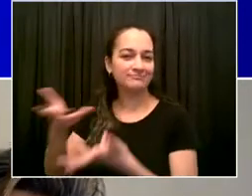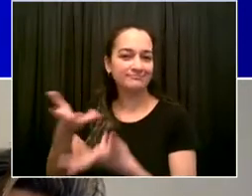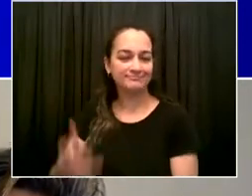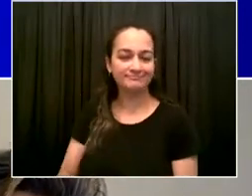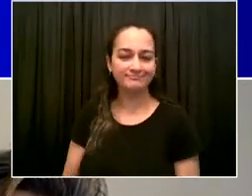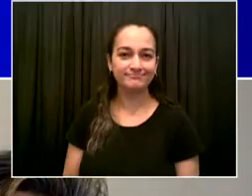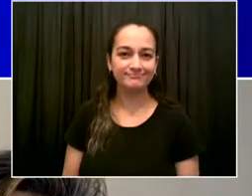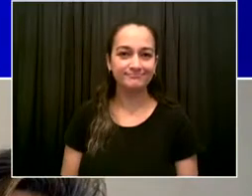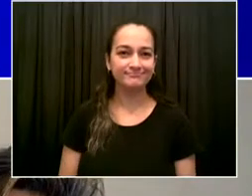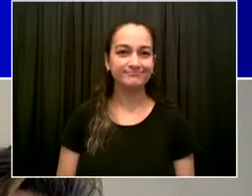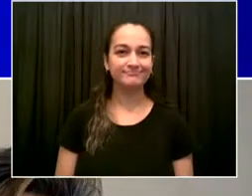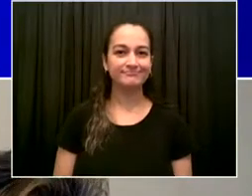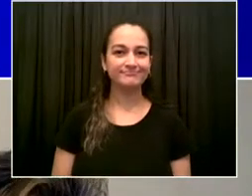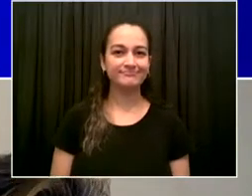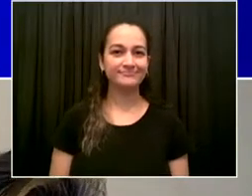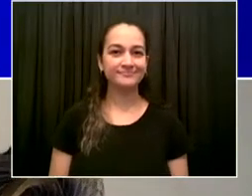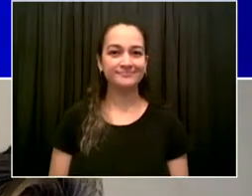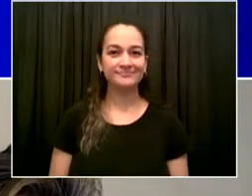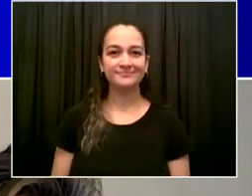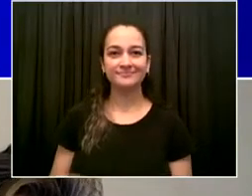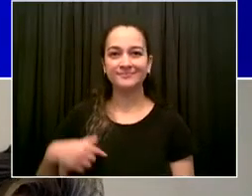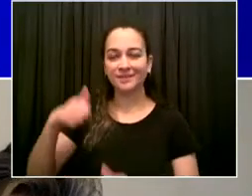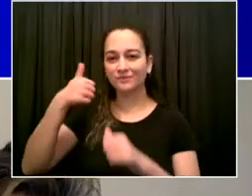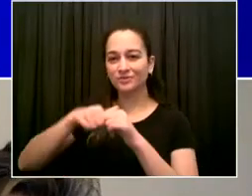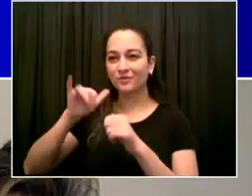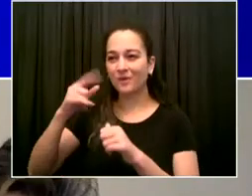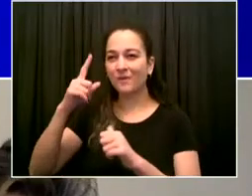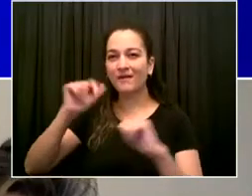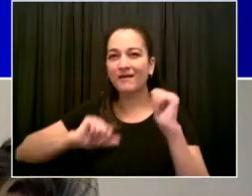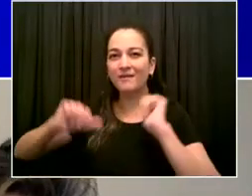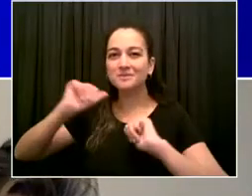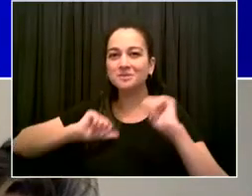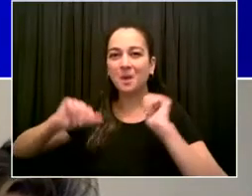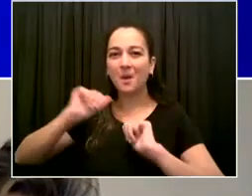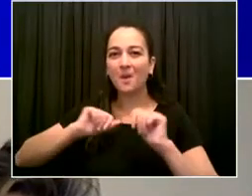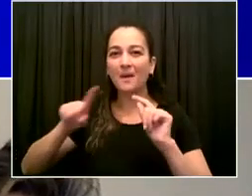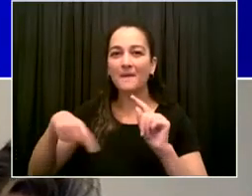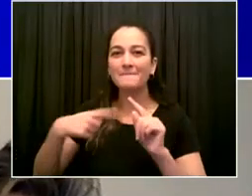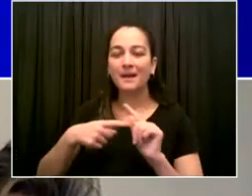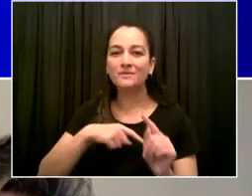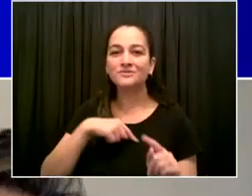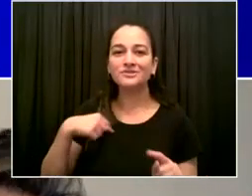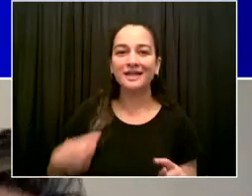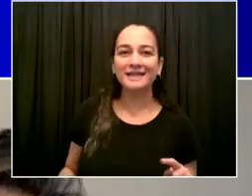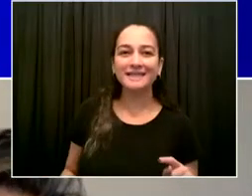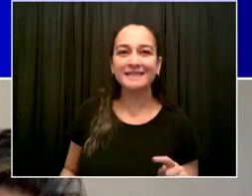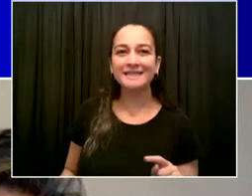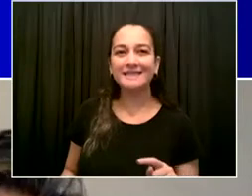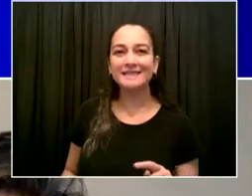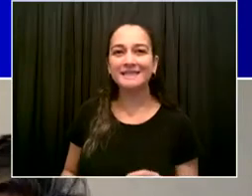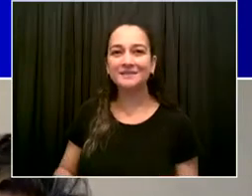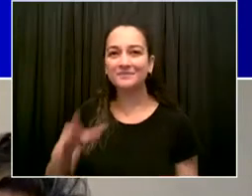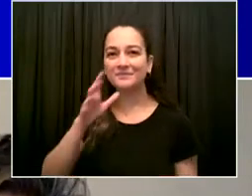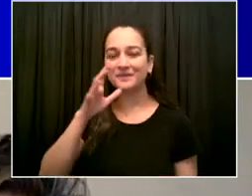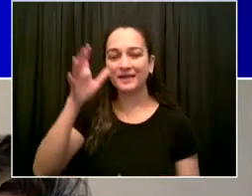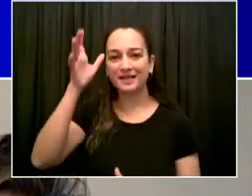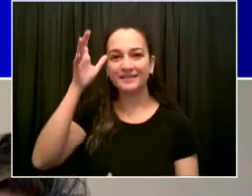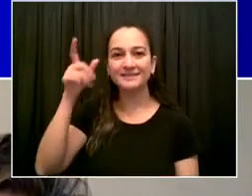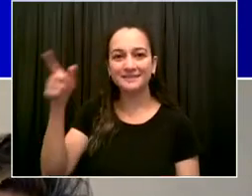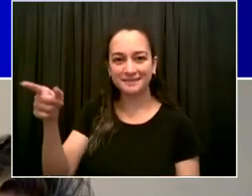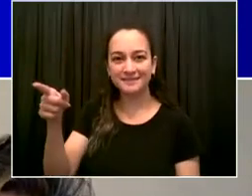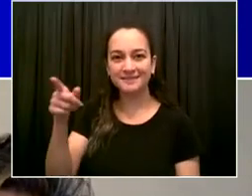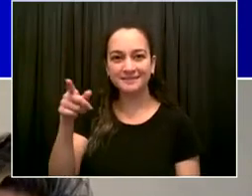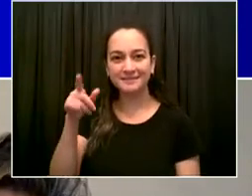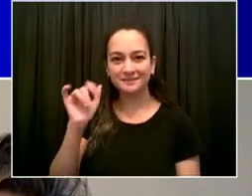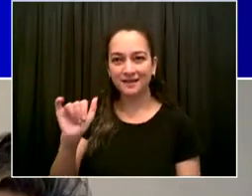very wonderful. Wasn't it amazing? One that I wasn't in, I was very jealous not to be in. And we have a few of those tricks up our